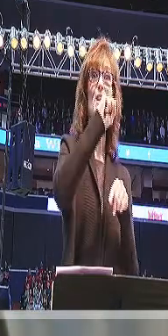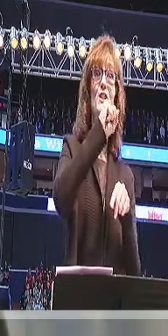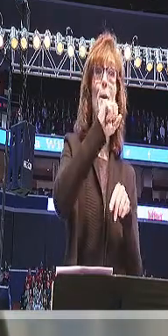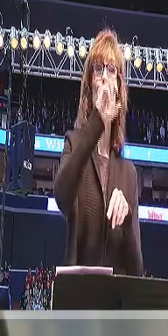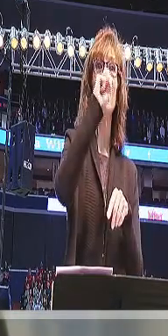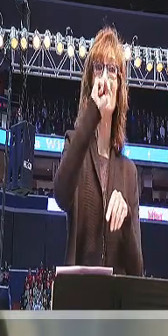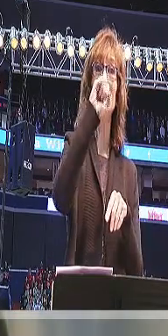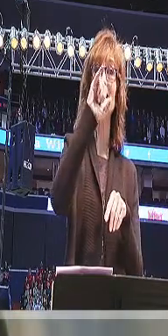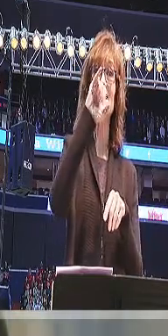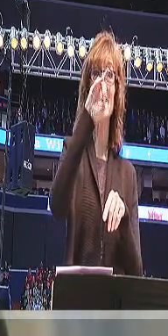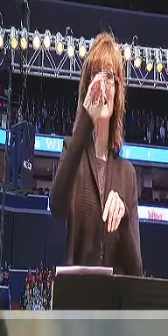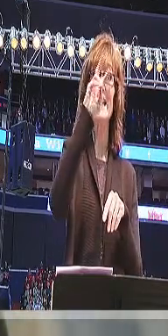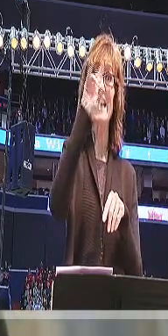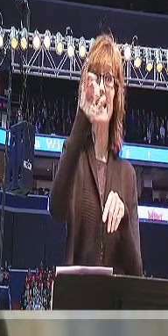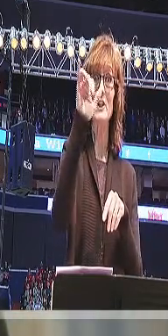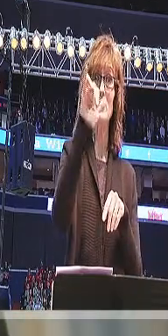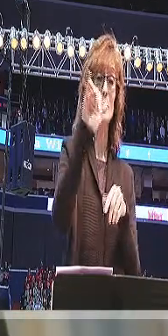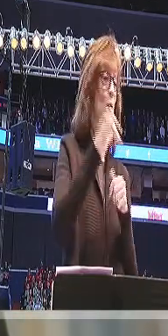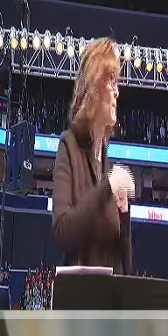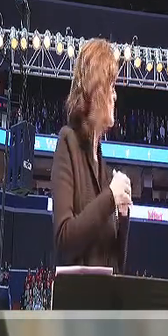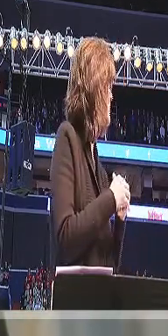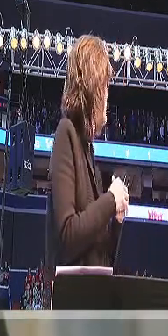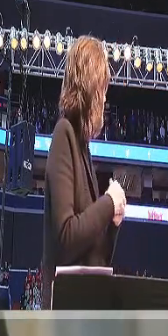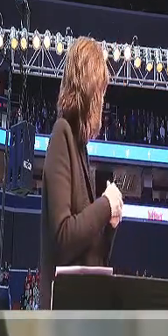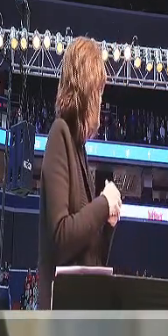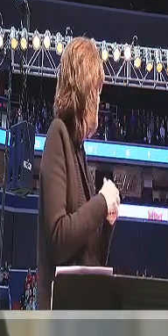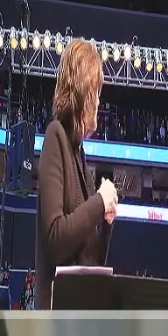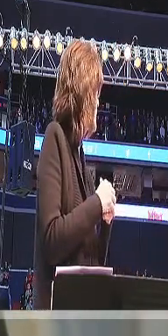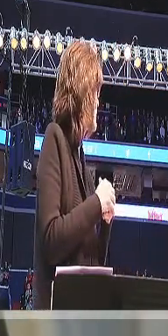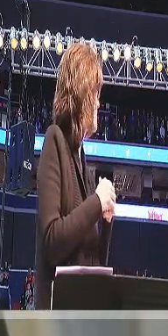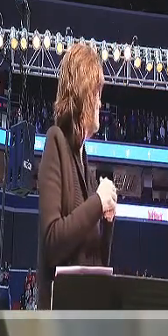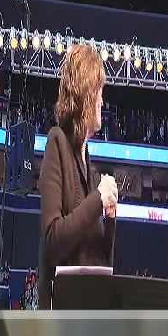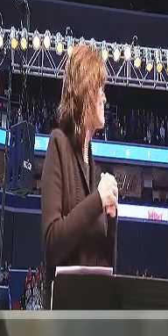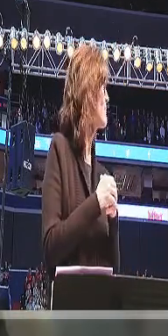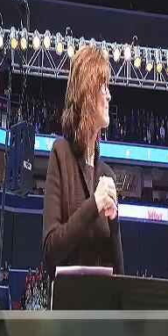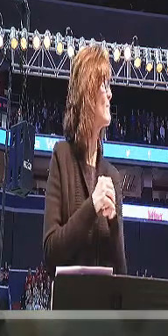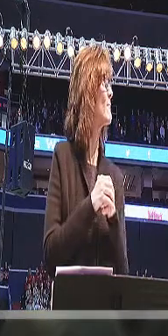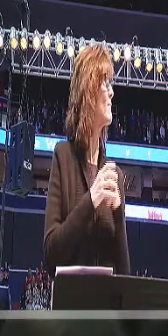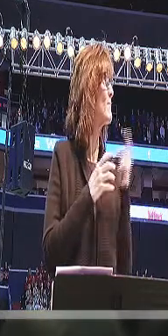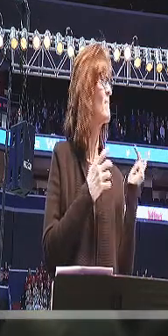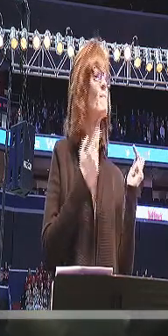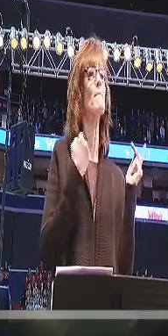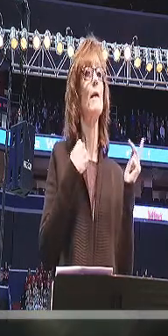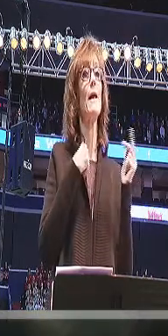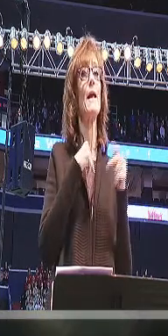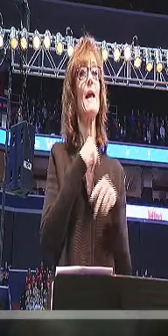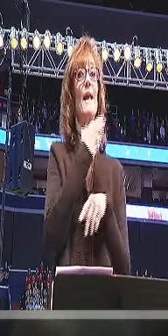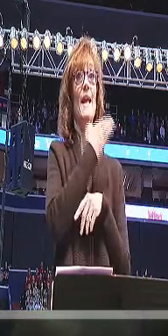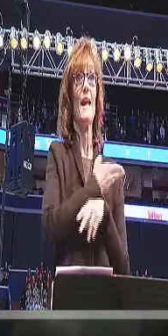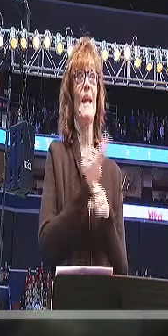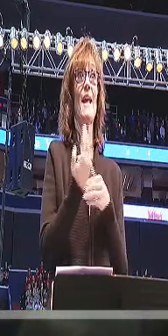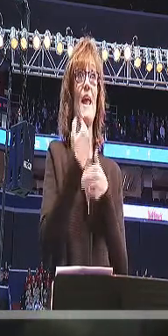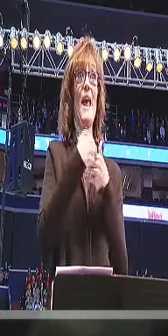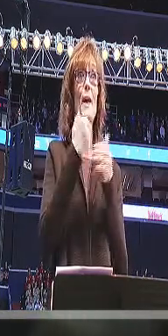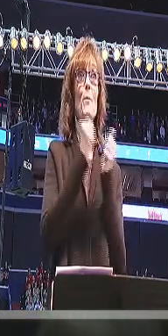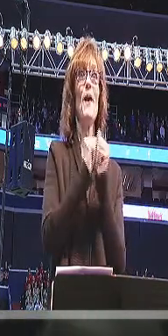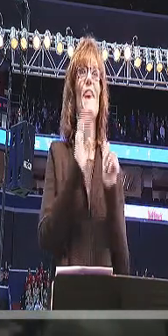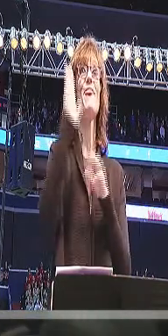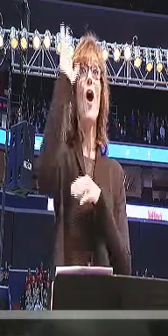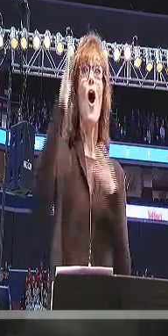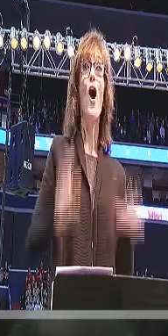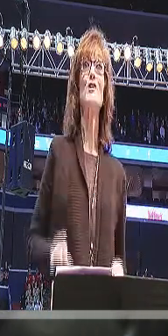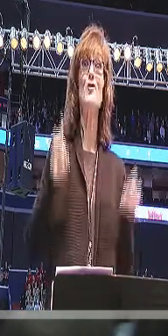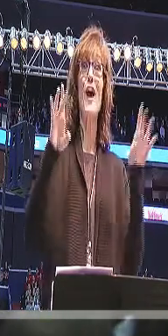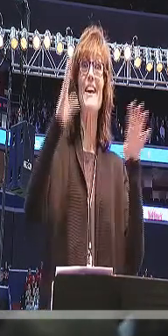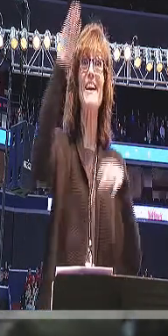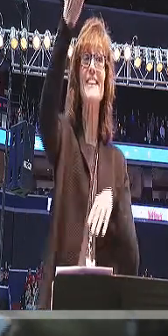Bishop Fisher. He came with a good number of pilgrims. Where are the Australians here?